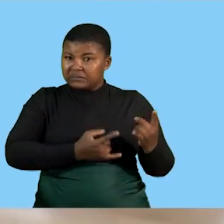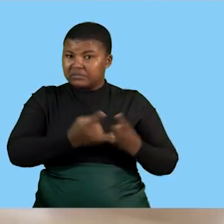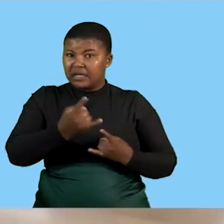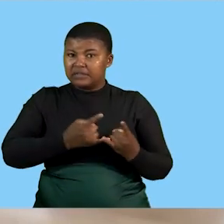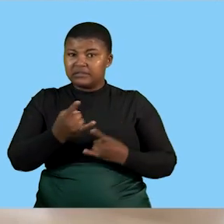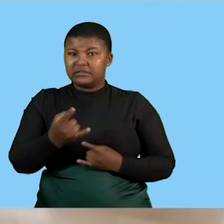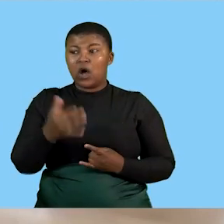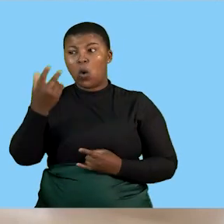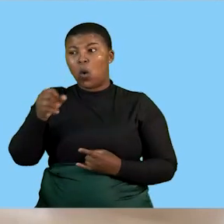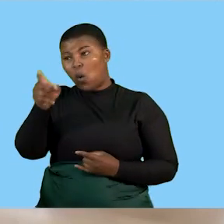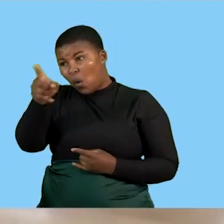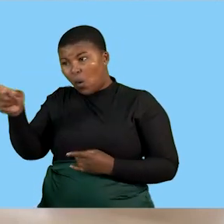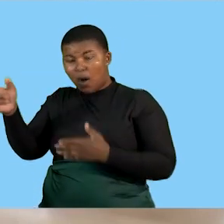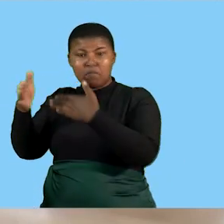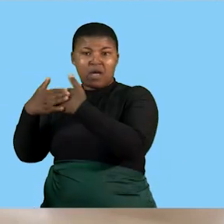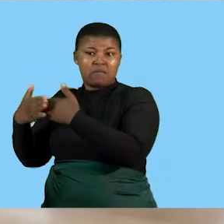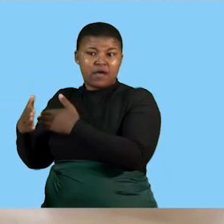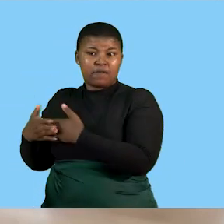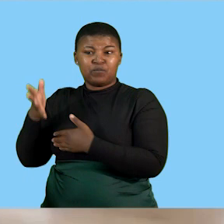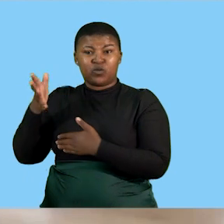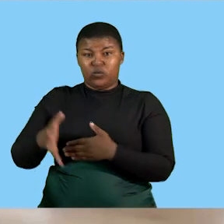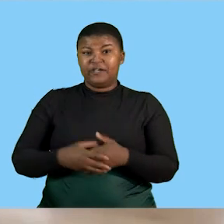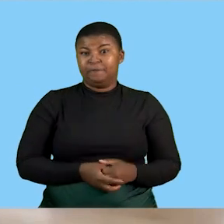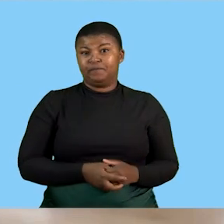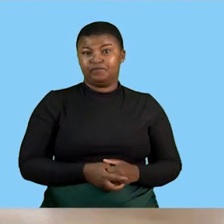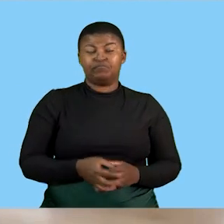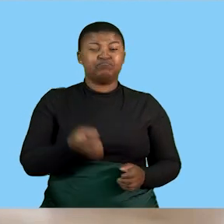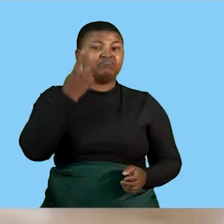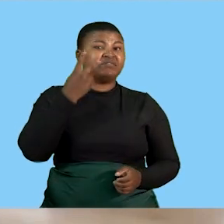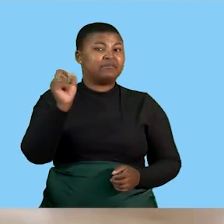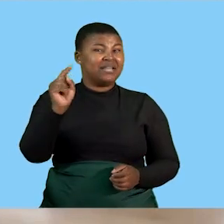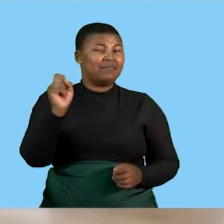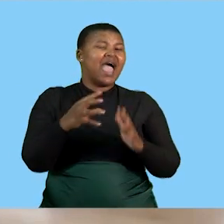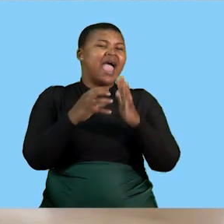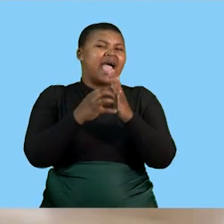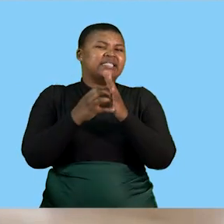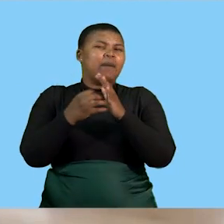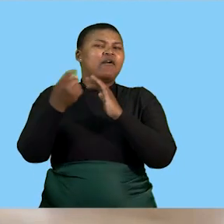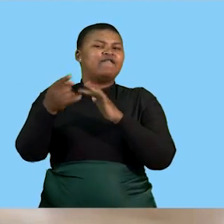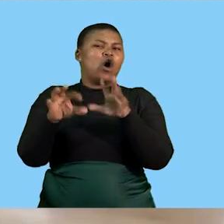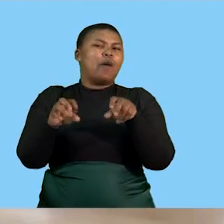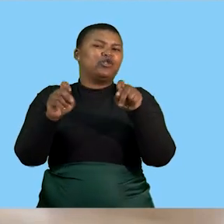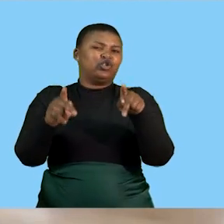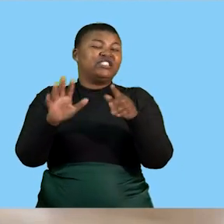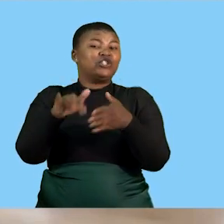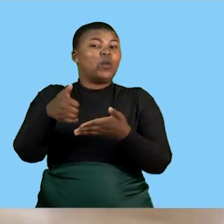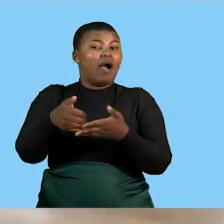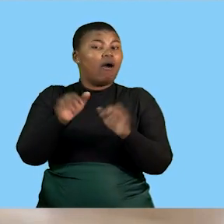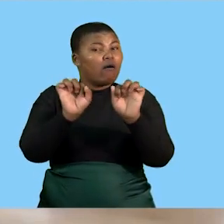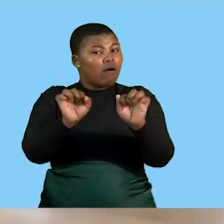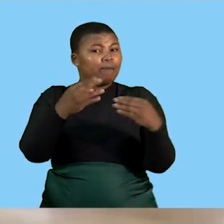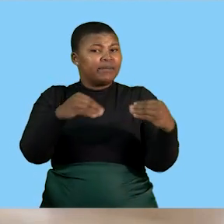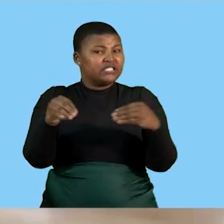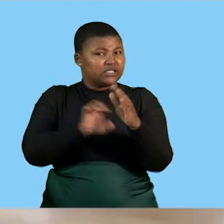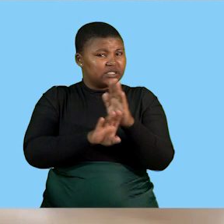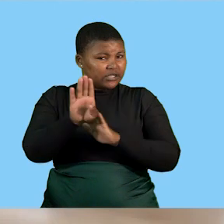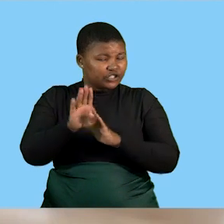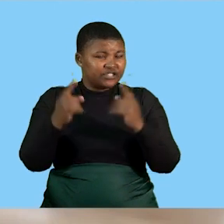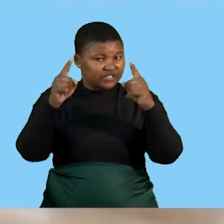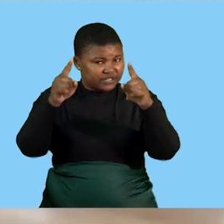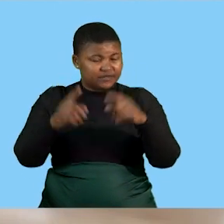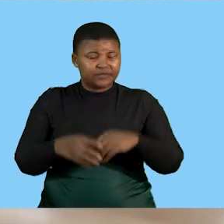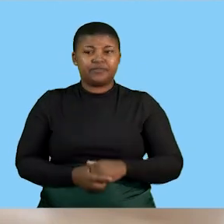first understand what an opportunity is and what a threat is. So when we speak of an opportunity for a business, it